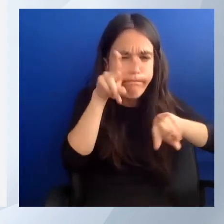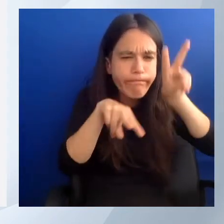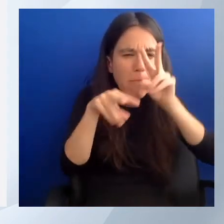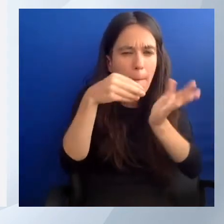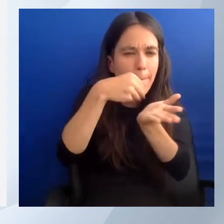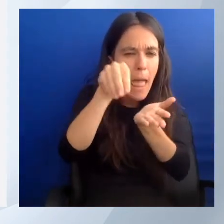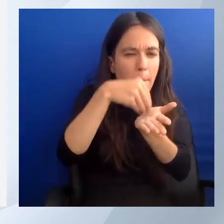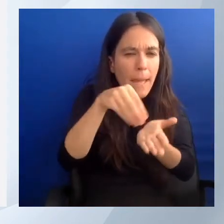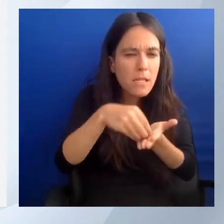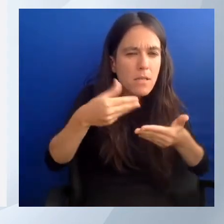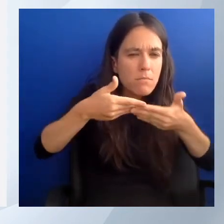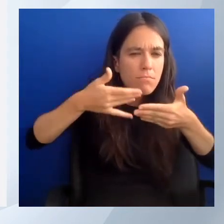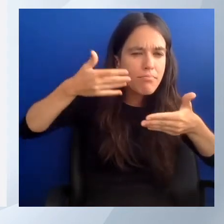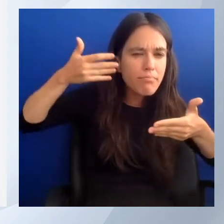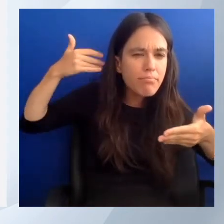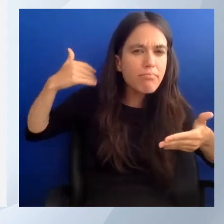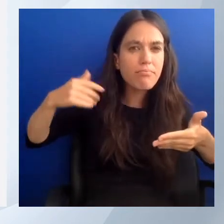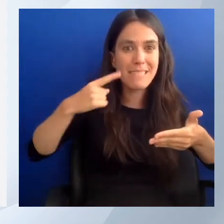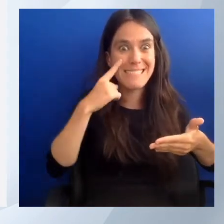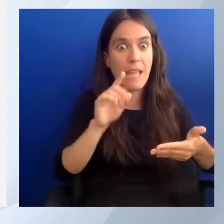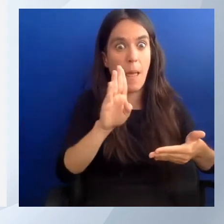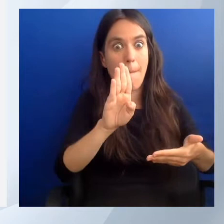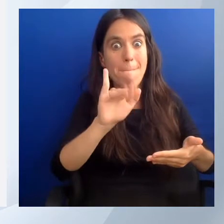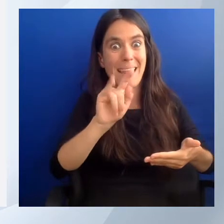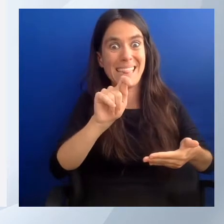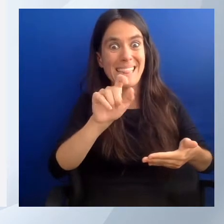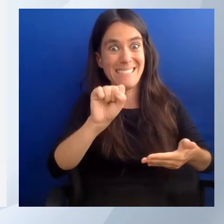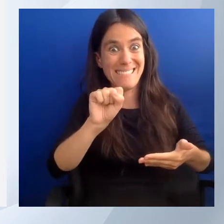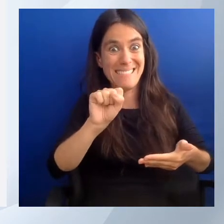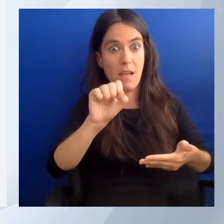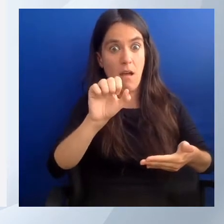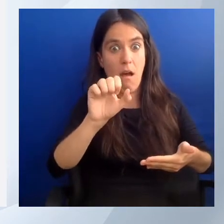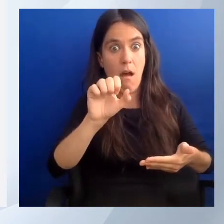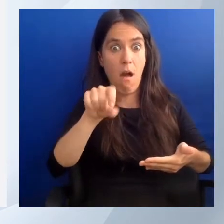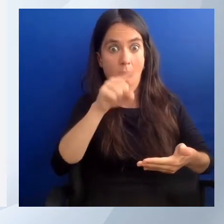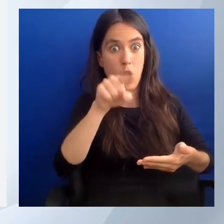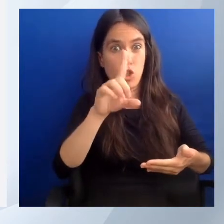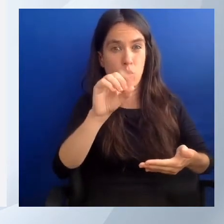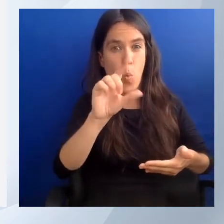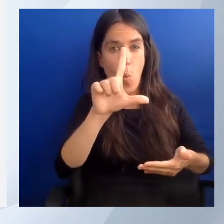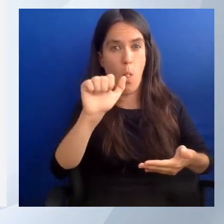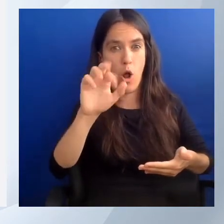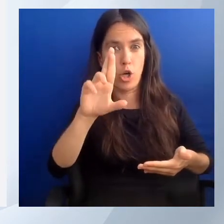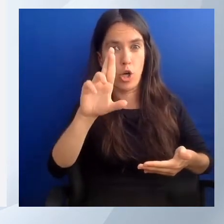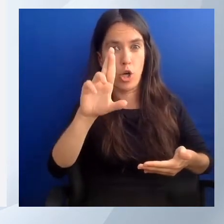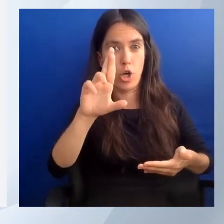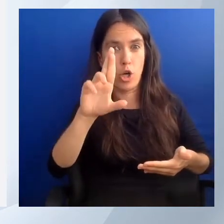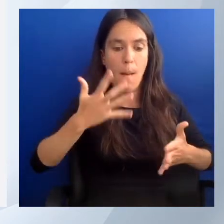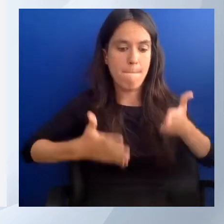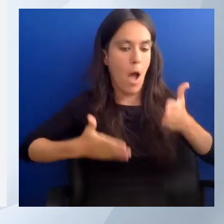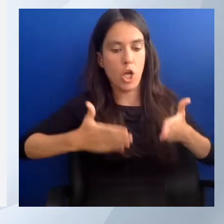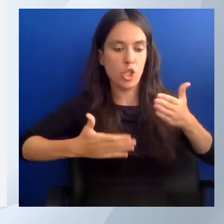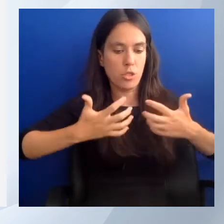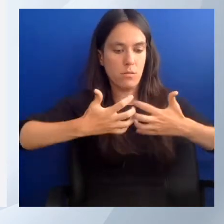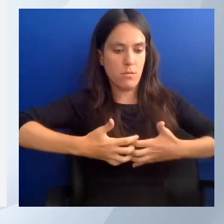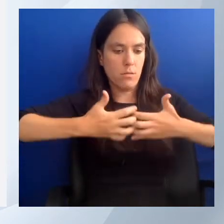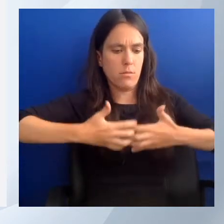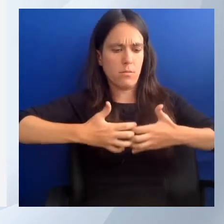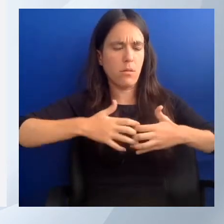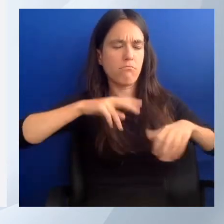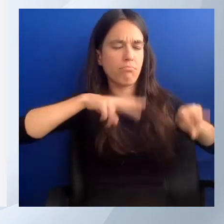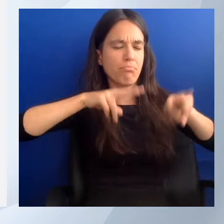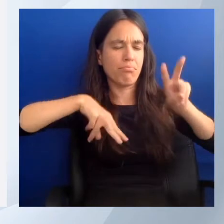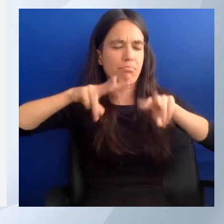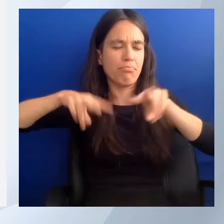data. And Bits and Dollars uses a machine learning model to decide whether that person is going to get a credit card or not. If that person is